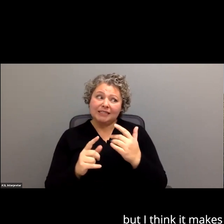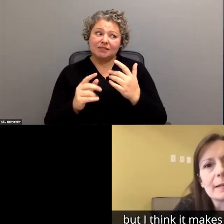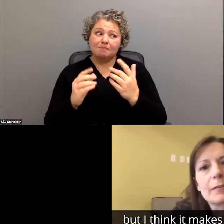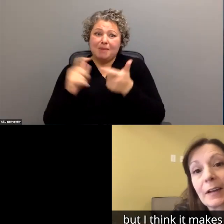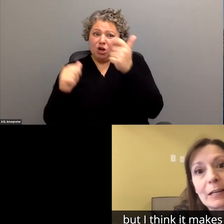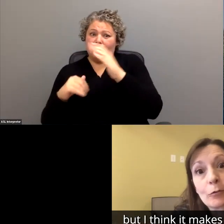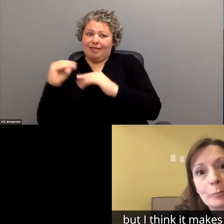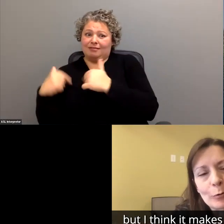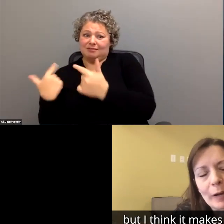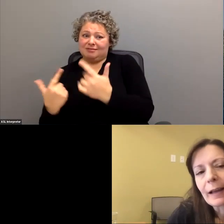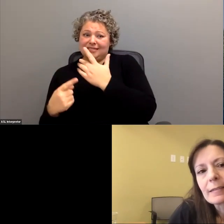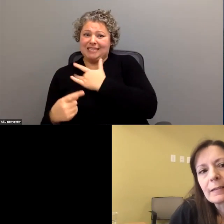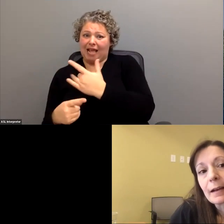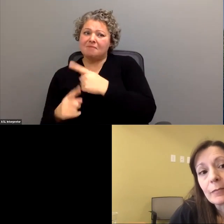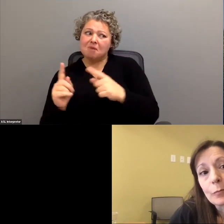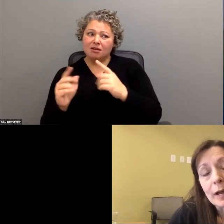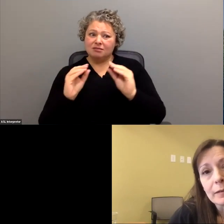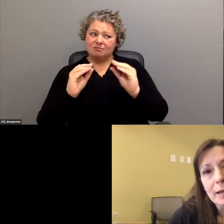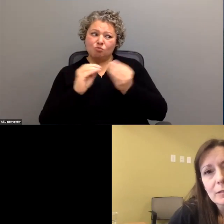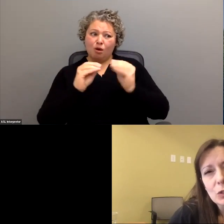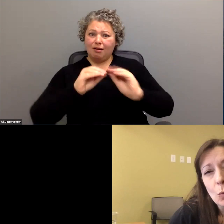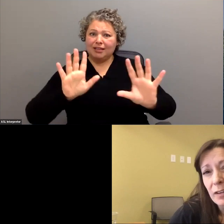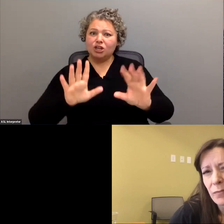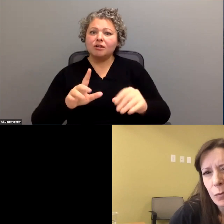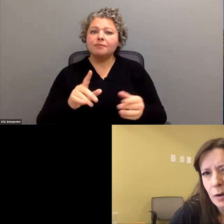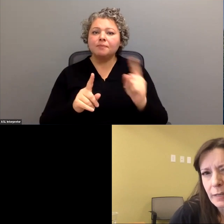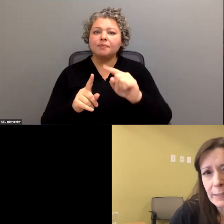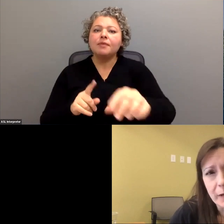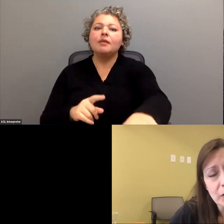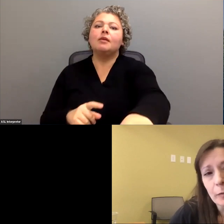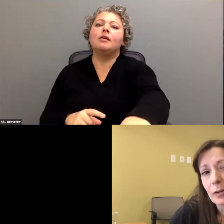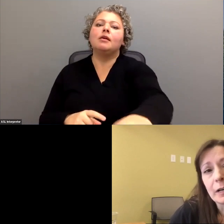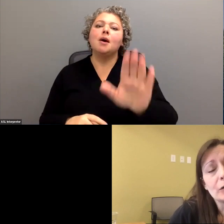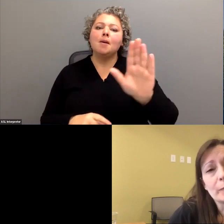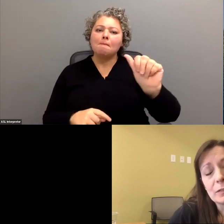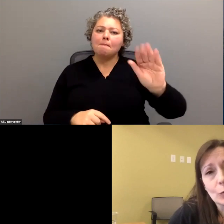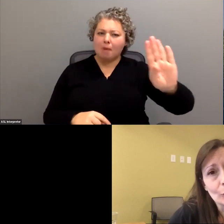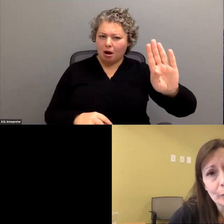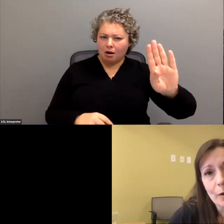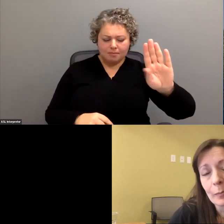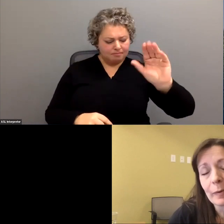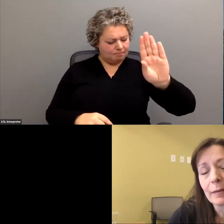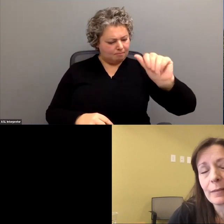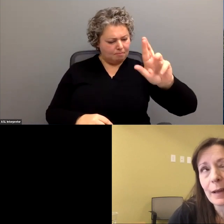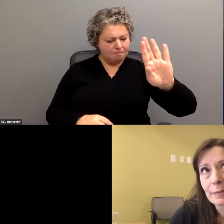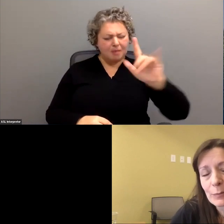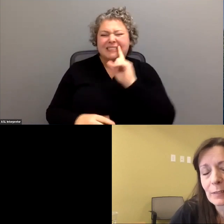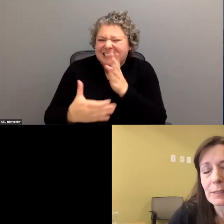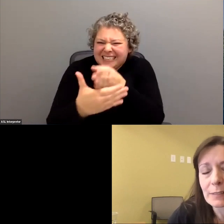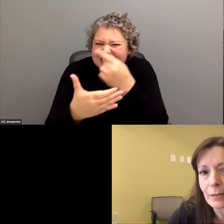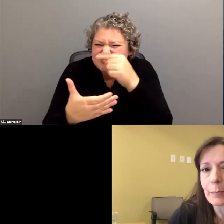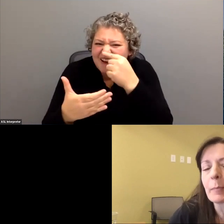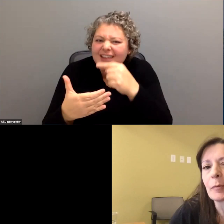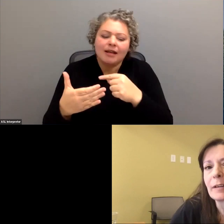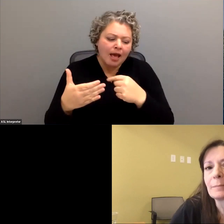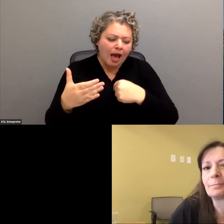I think, if I can interrupt real quick, I think Yeah, that please. I read that 24 is the magic number, and I could be totally wrong, but that is what